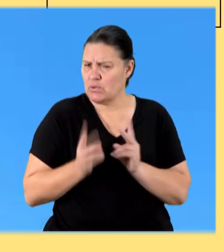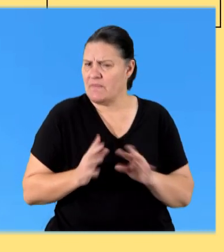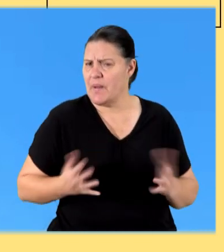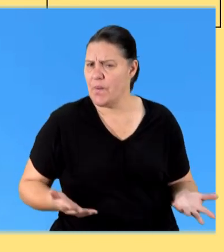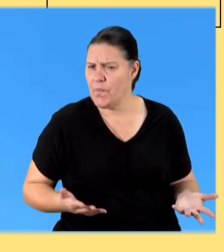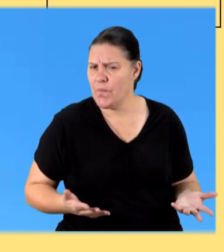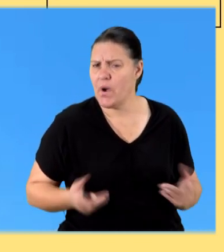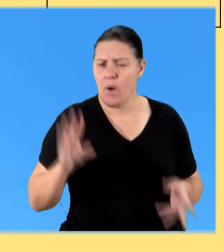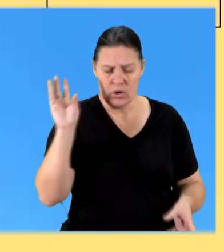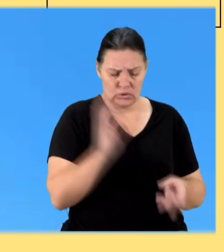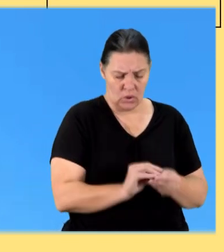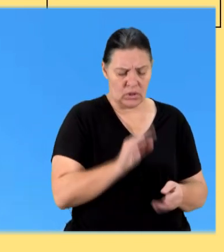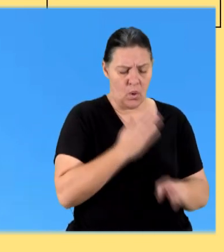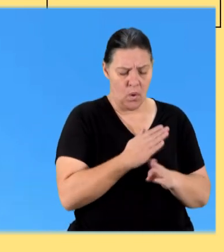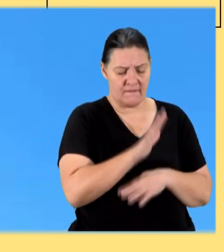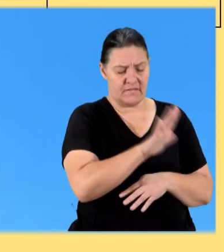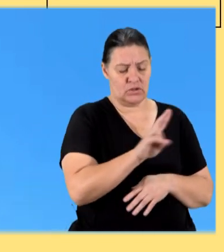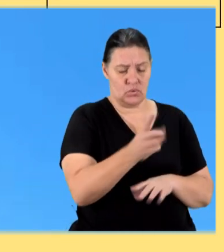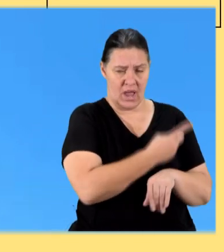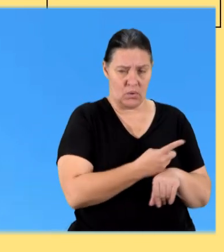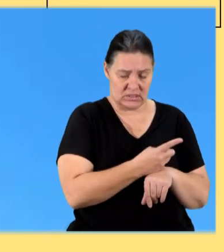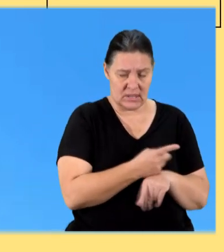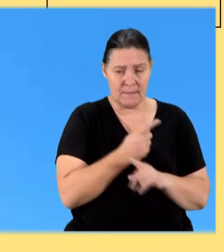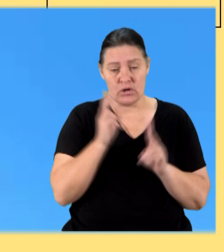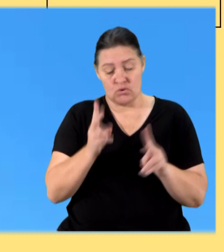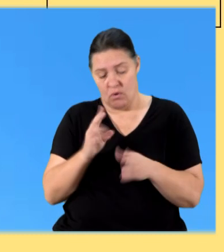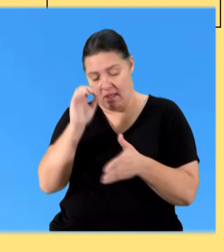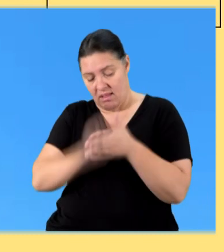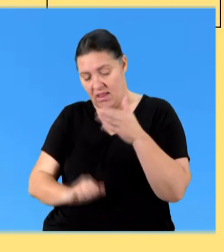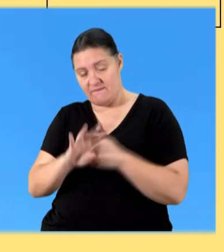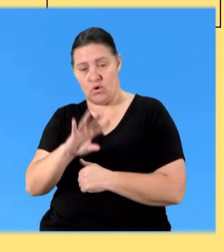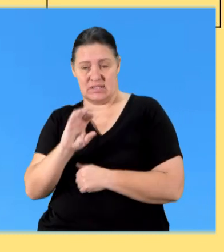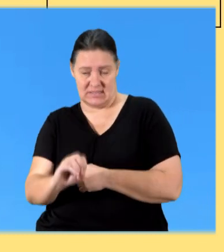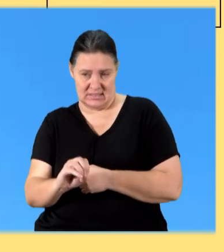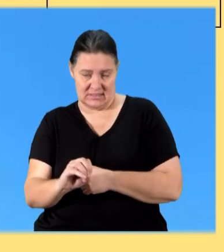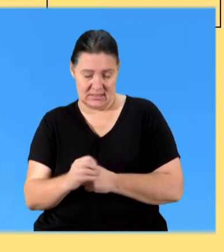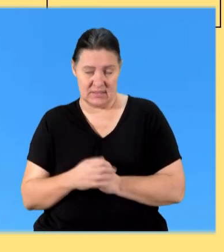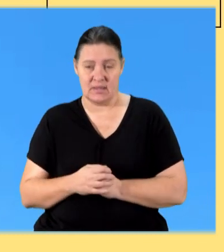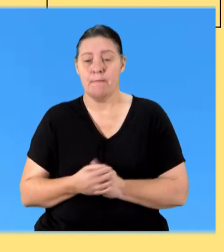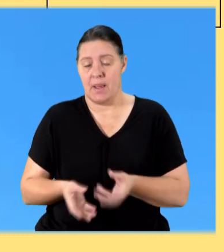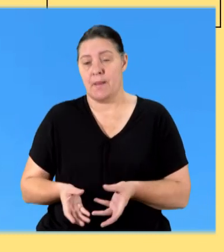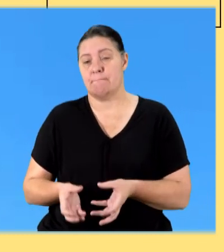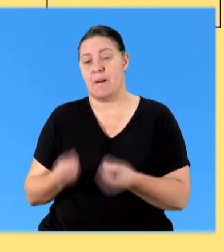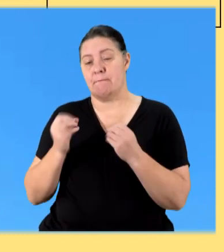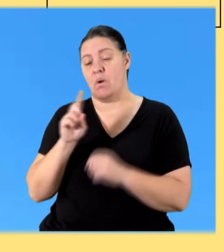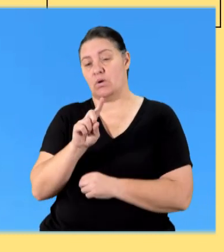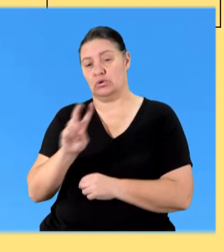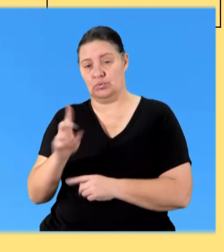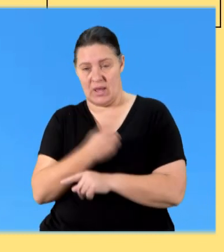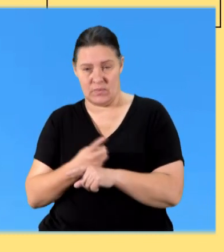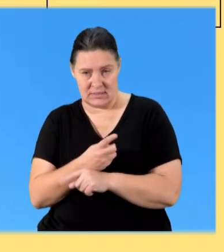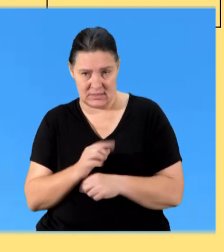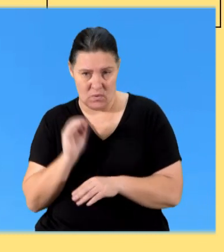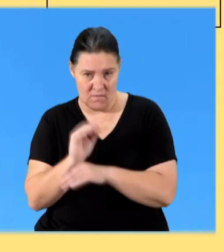Because in total he has worked 52, yet normal is 40. So it's 52 minus 40, that gives you 12